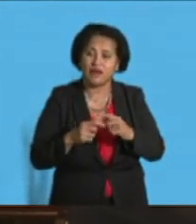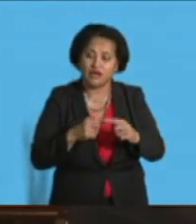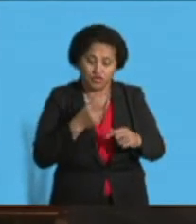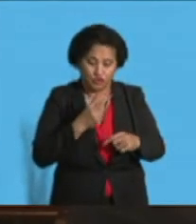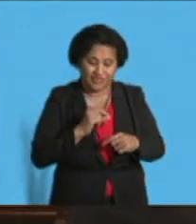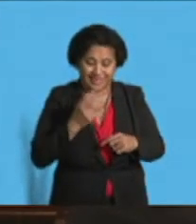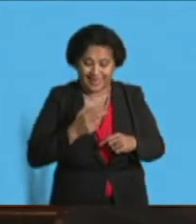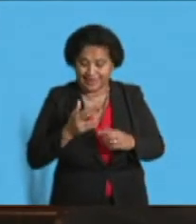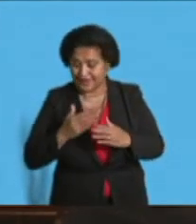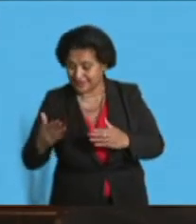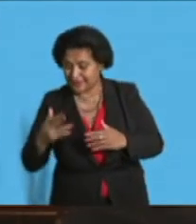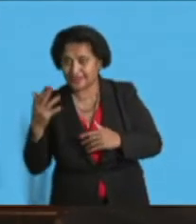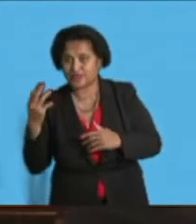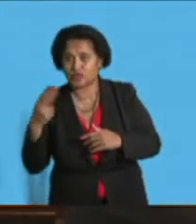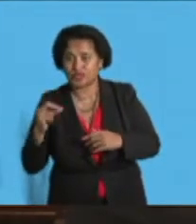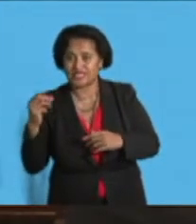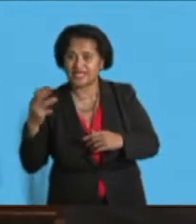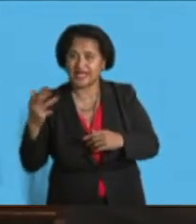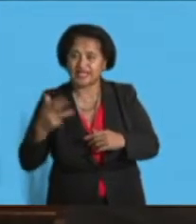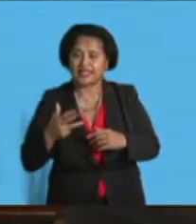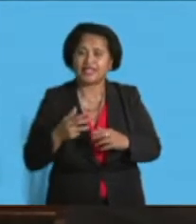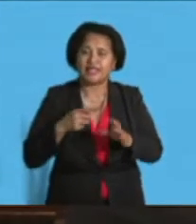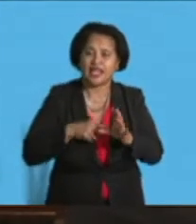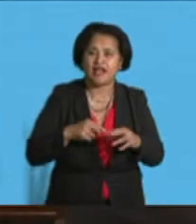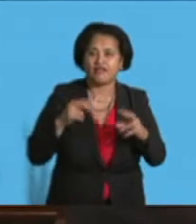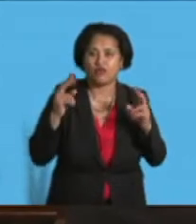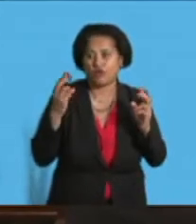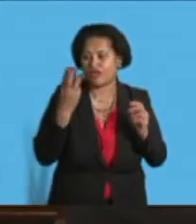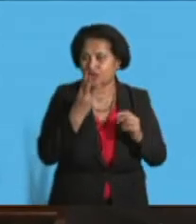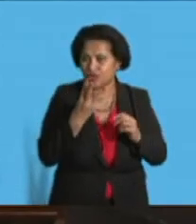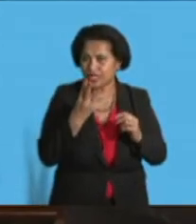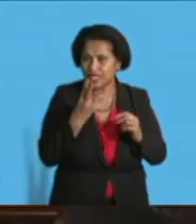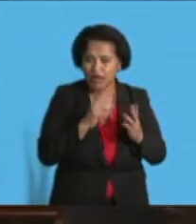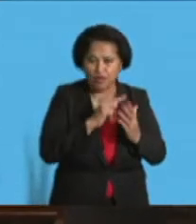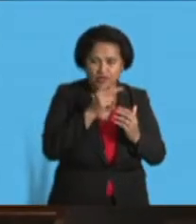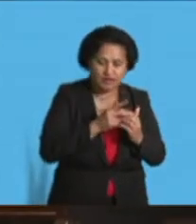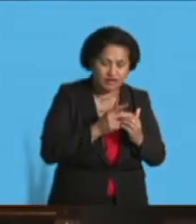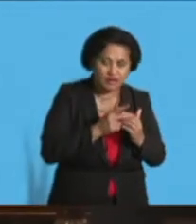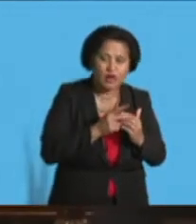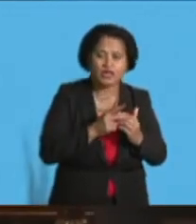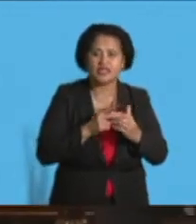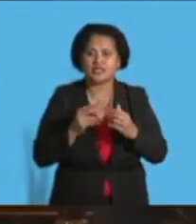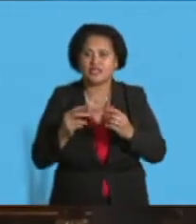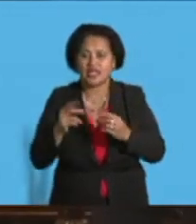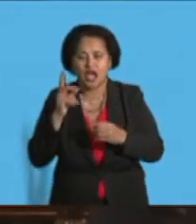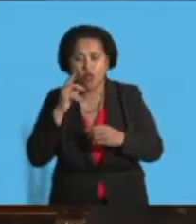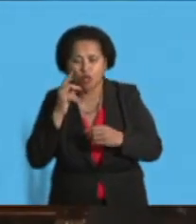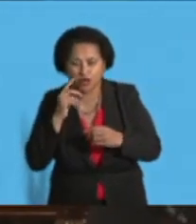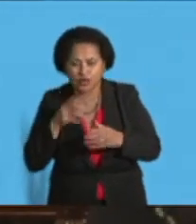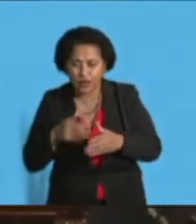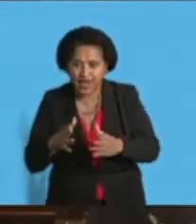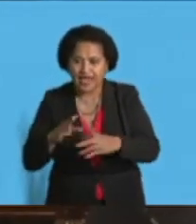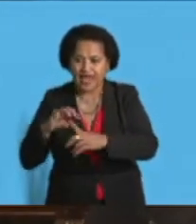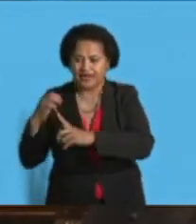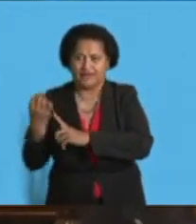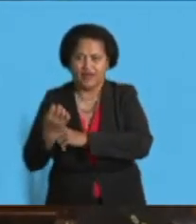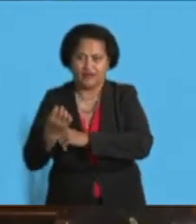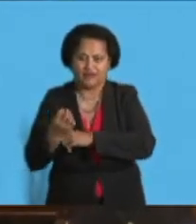fiscal year will be through 3 thematic programs: policy administration, waterways services and environment. Madam